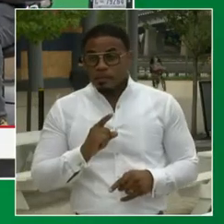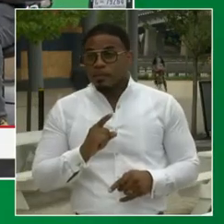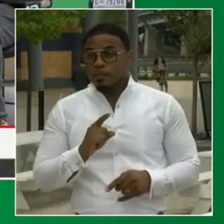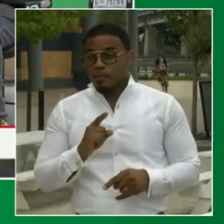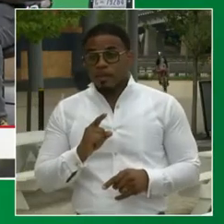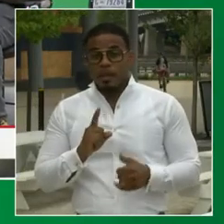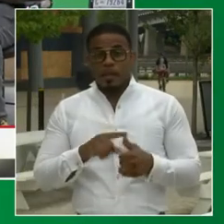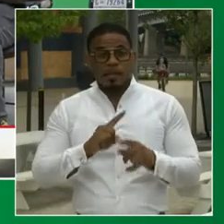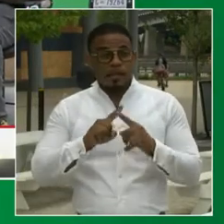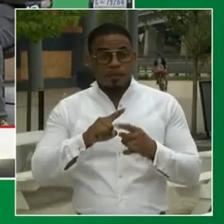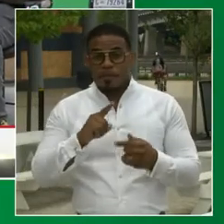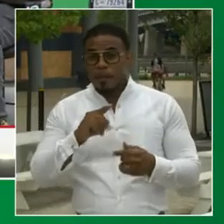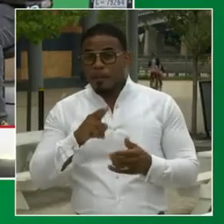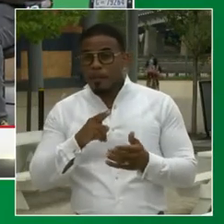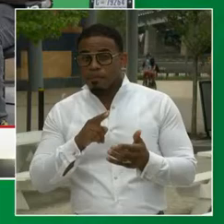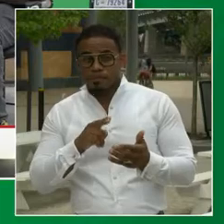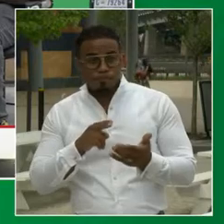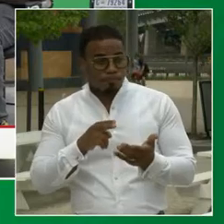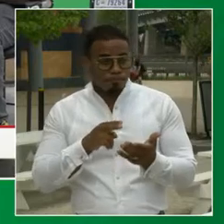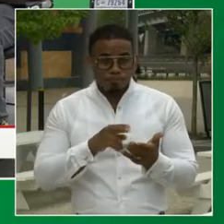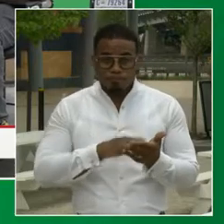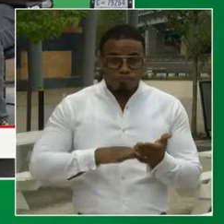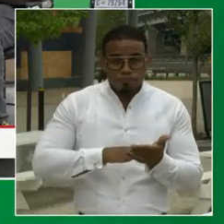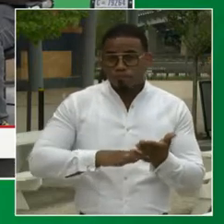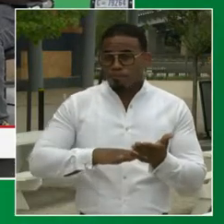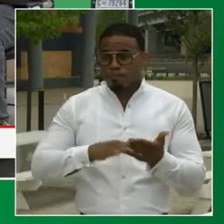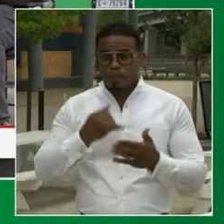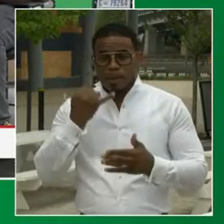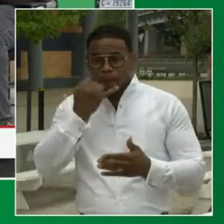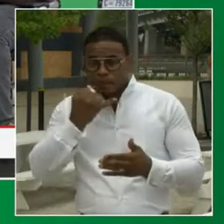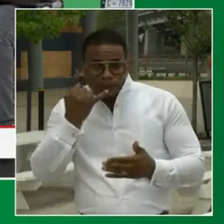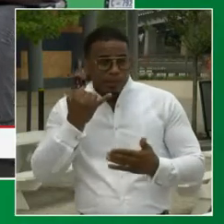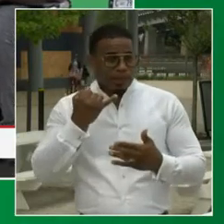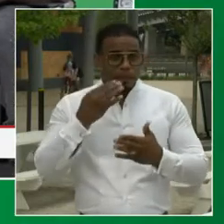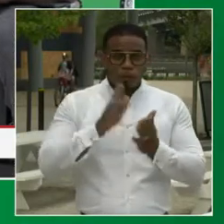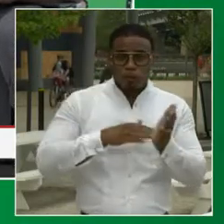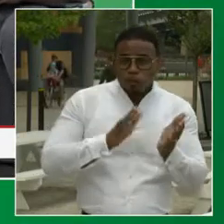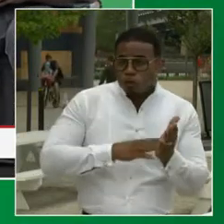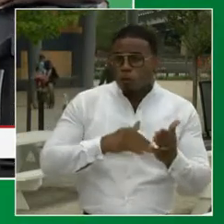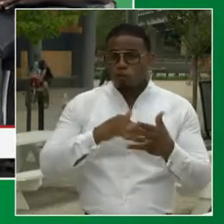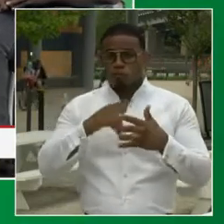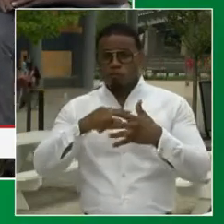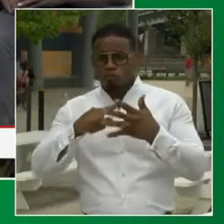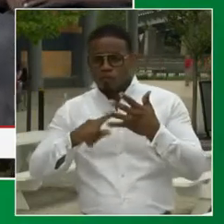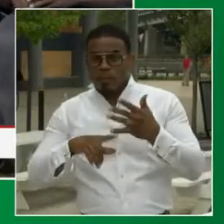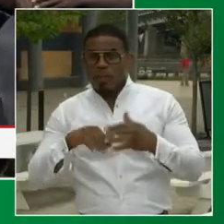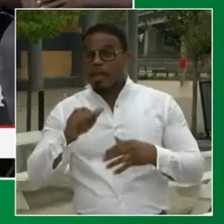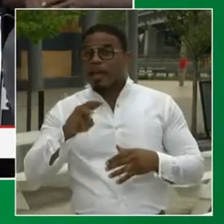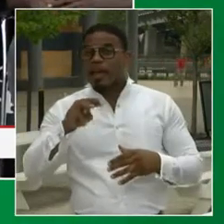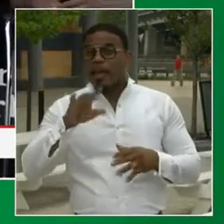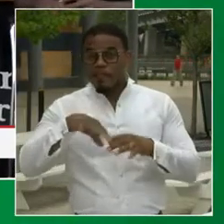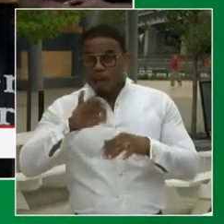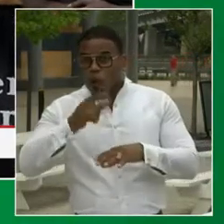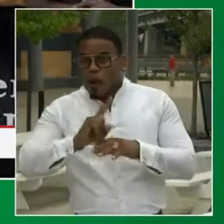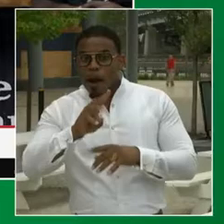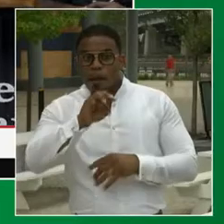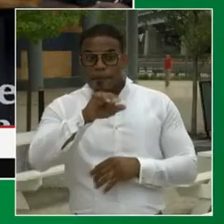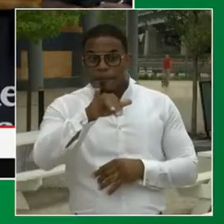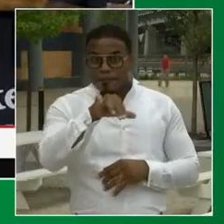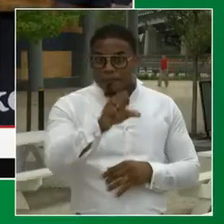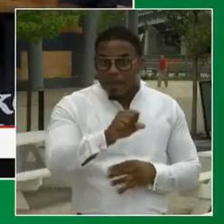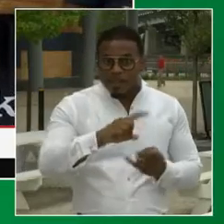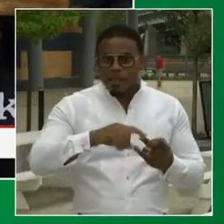body butters, black soaps, lip balms, body balms, soaps, and found in Macy's, Whole